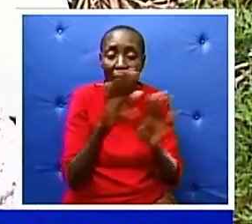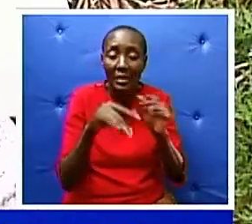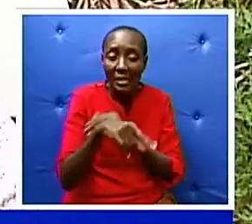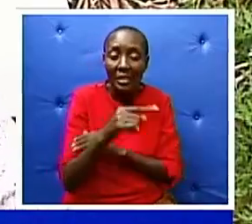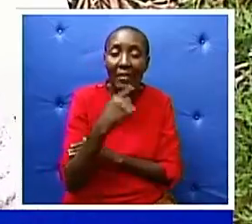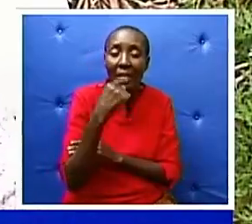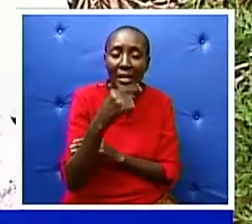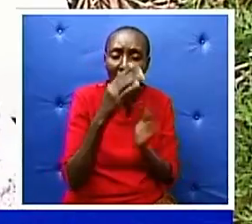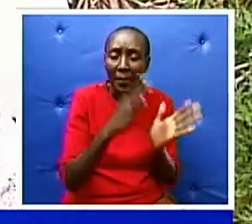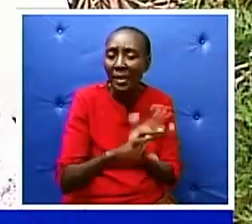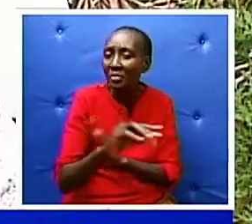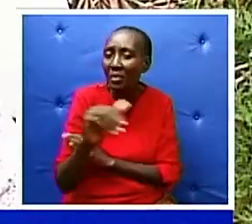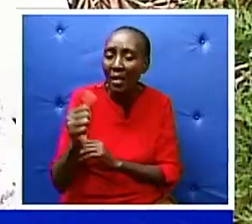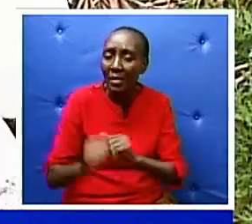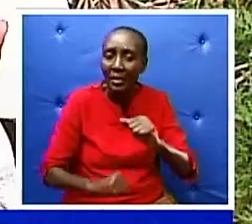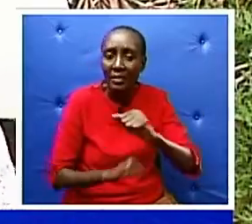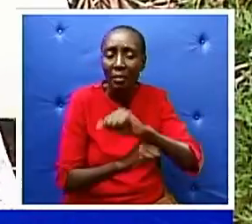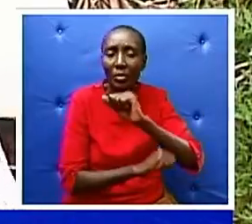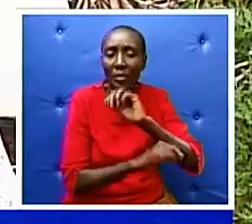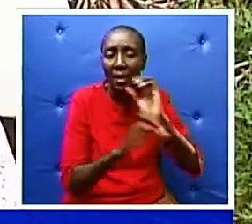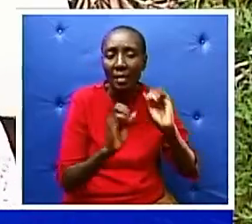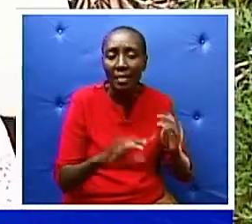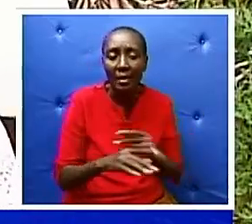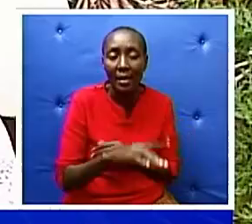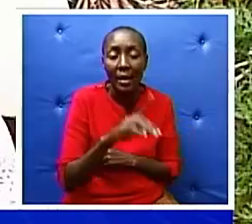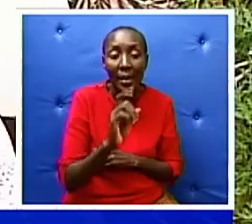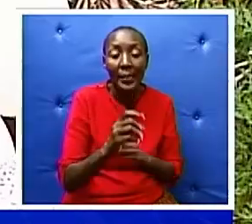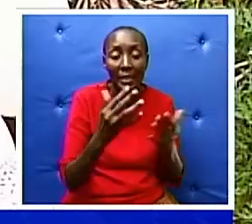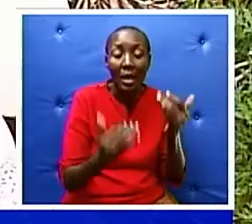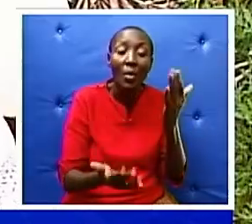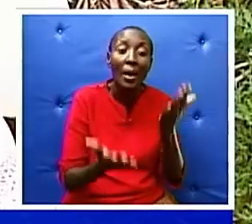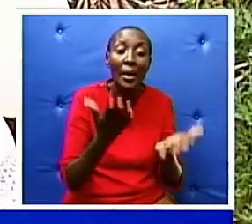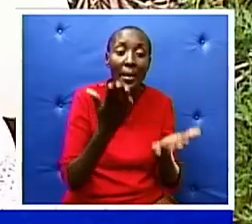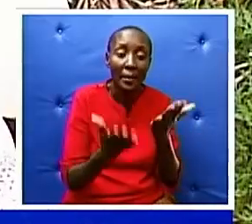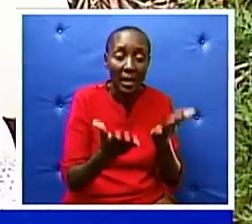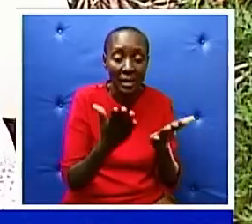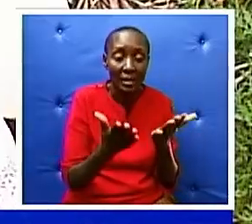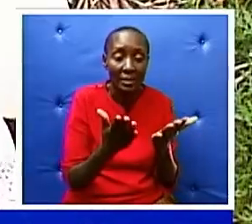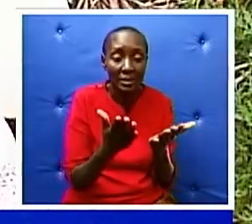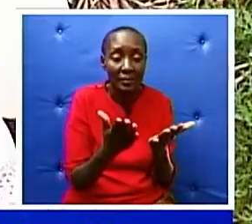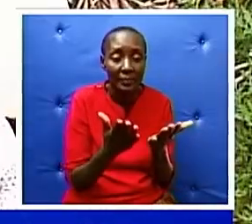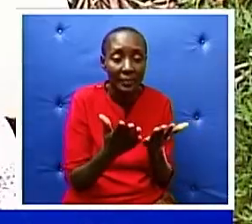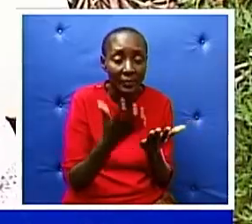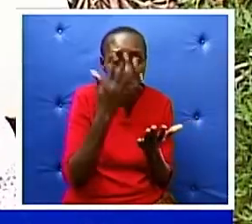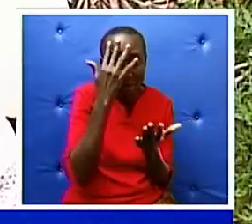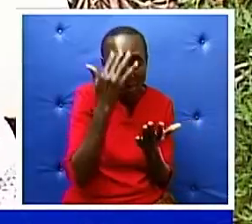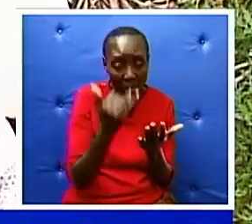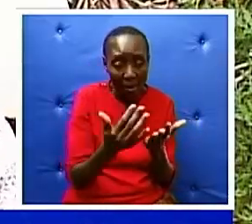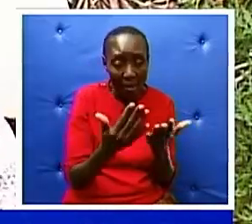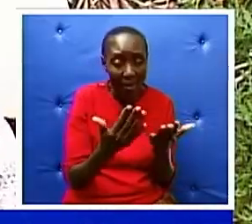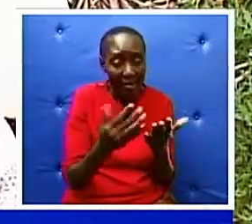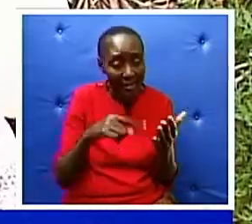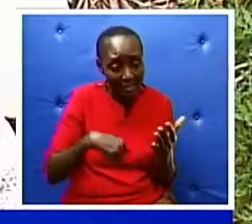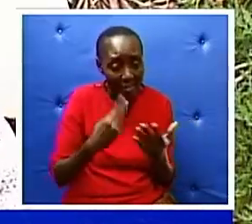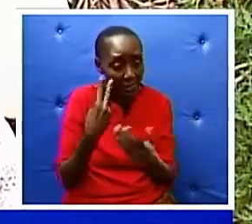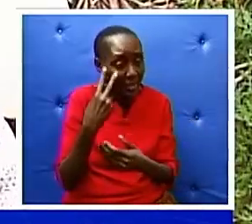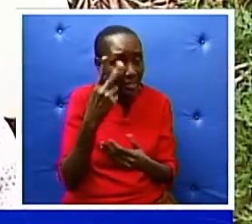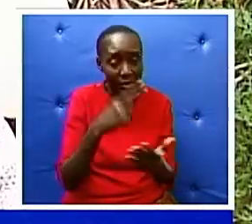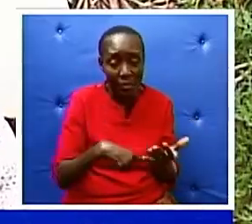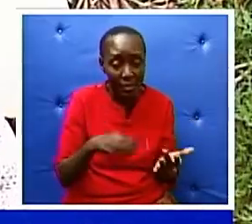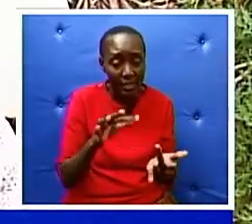side is not agreeing with it, and we have to come to a balance. Because one of the things I have seen, especially